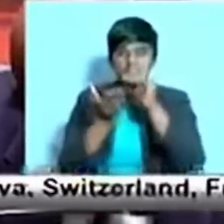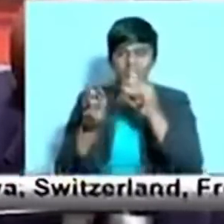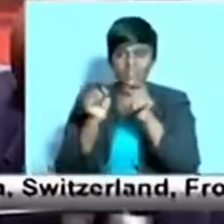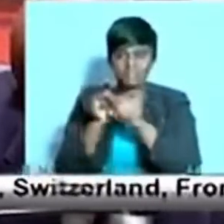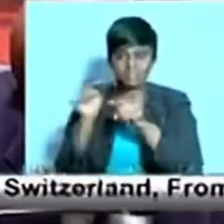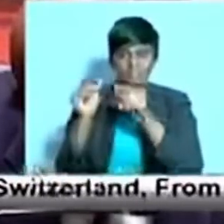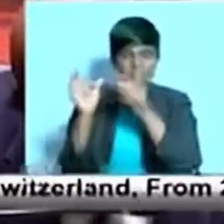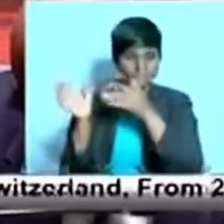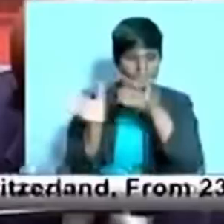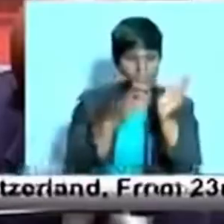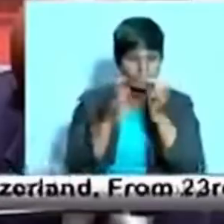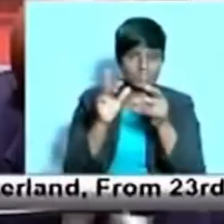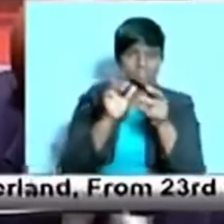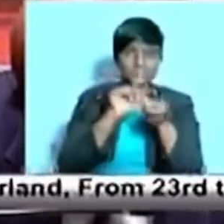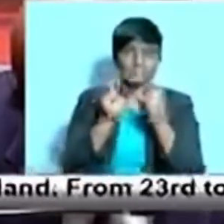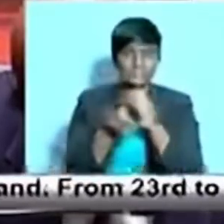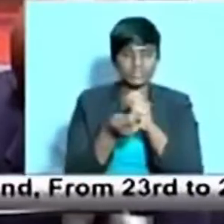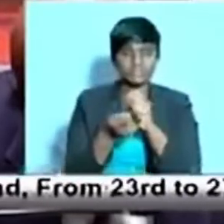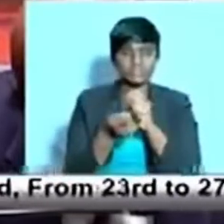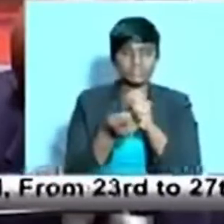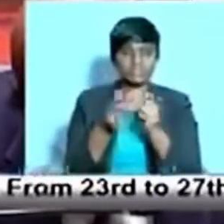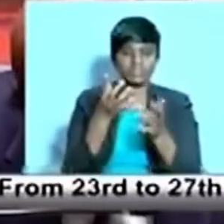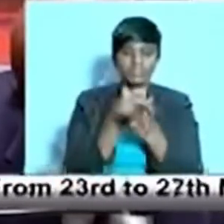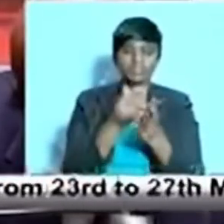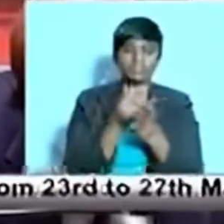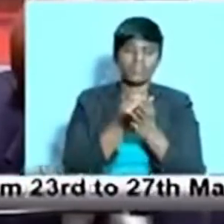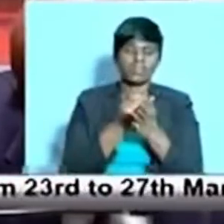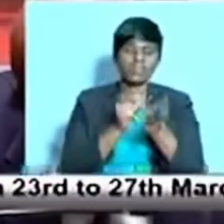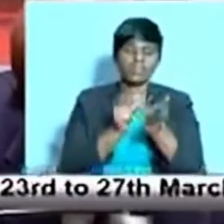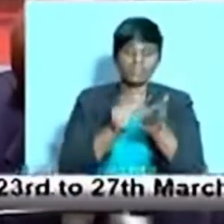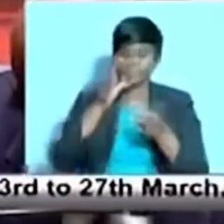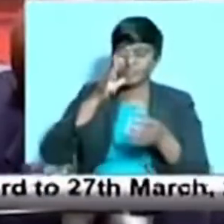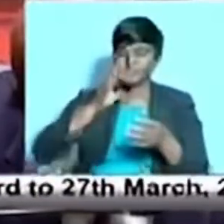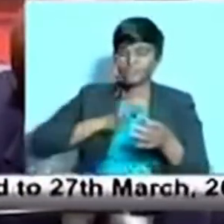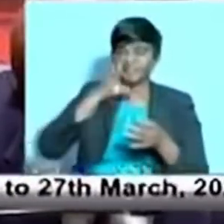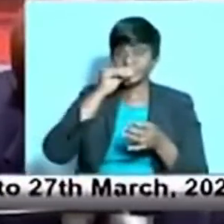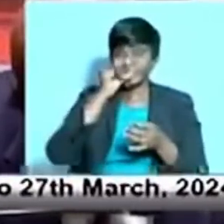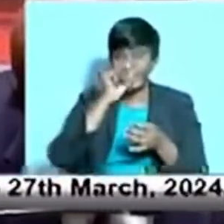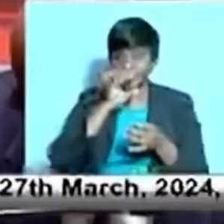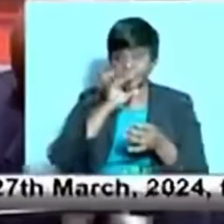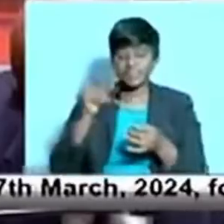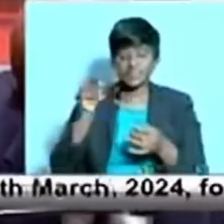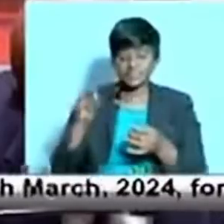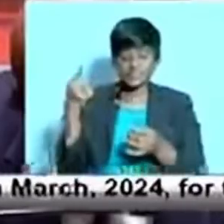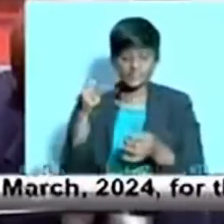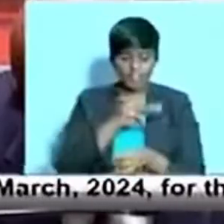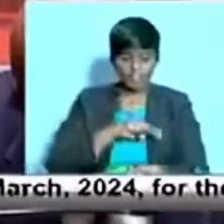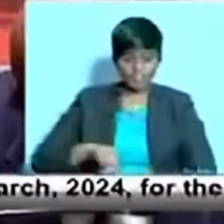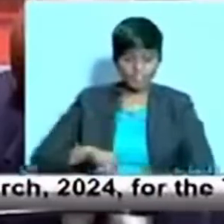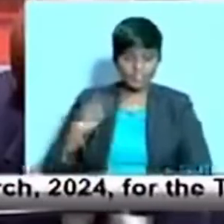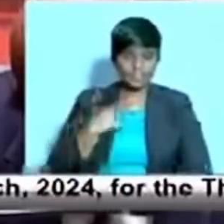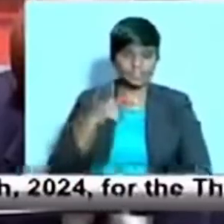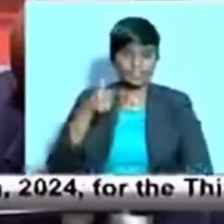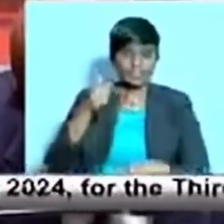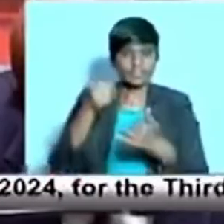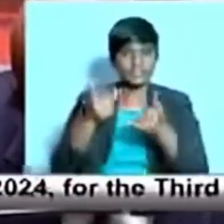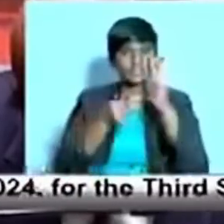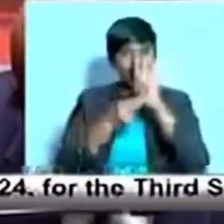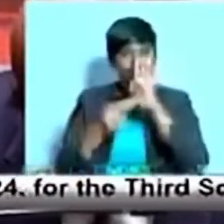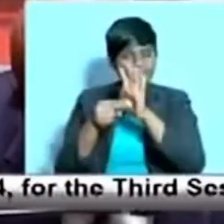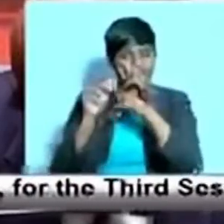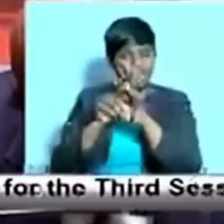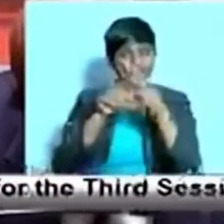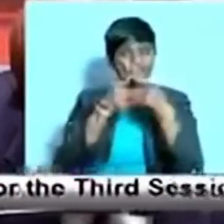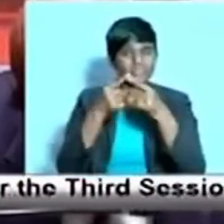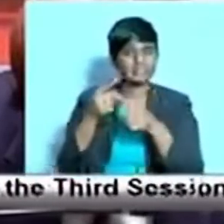the Climate Change Fund. Madam Speaker, parliamentarians are also exposed to a range